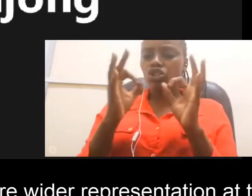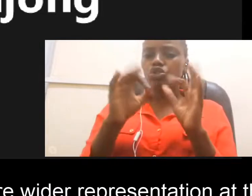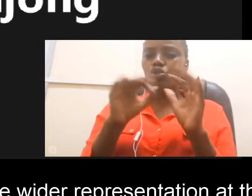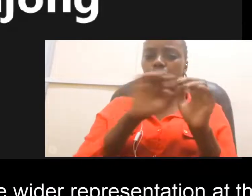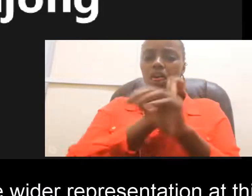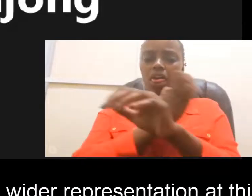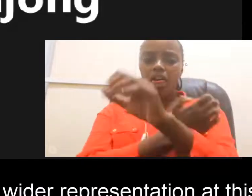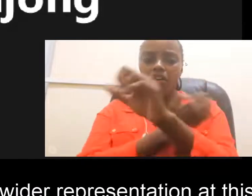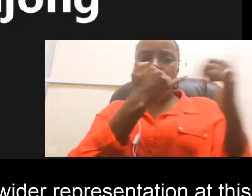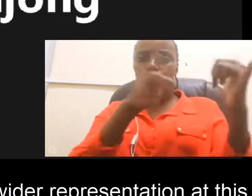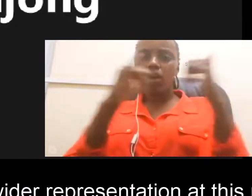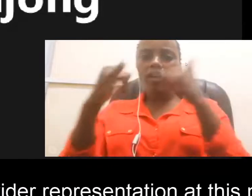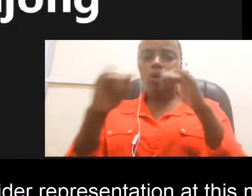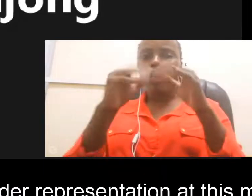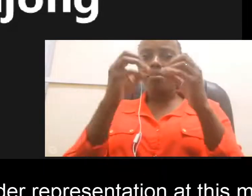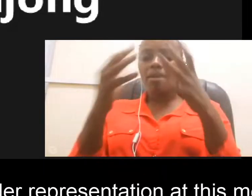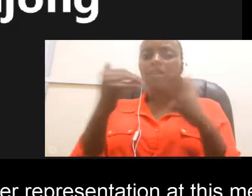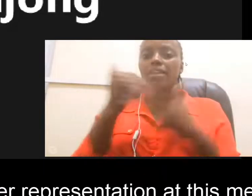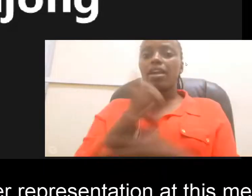been